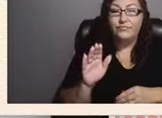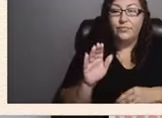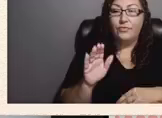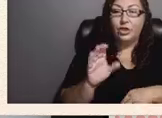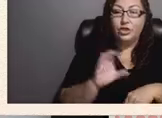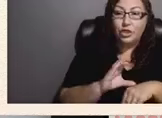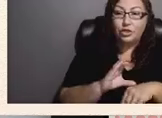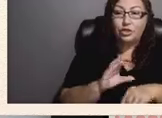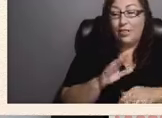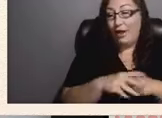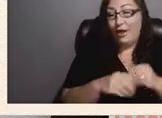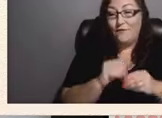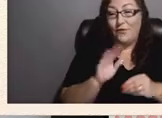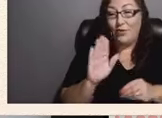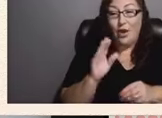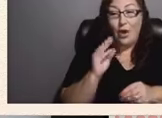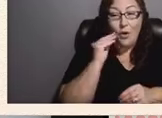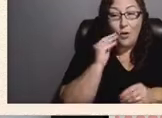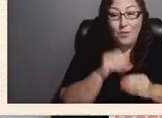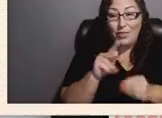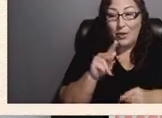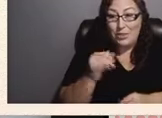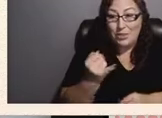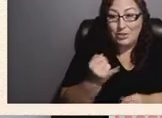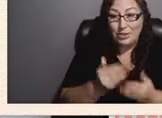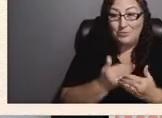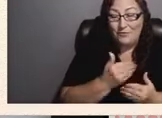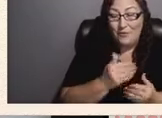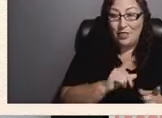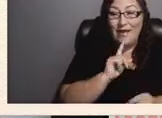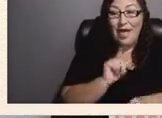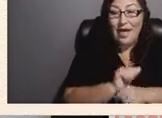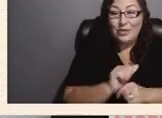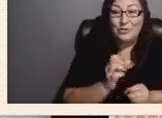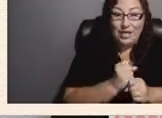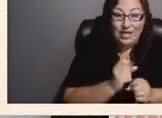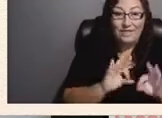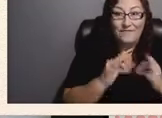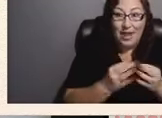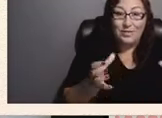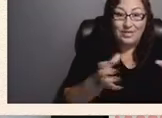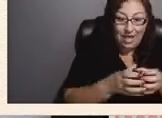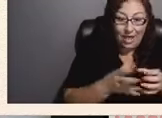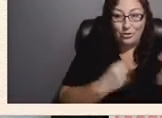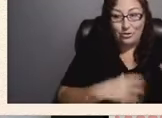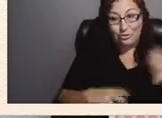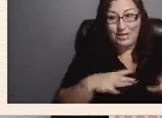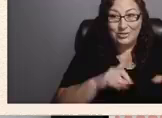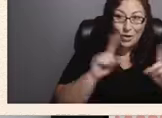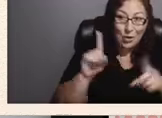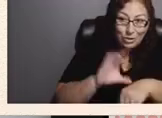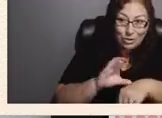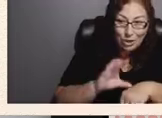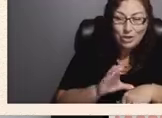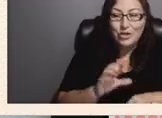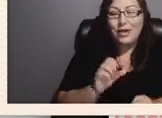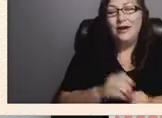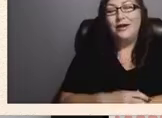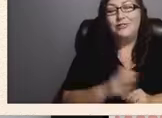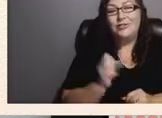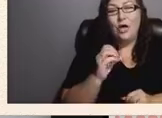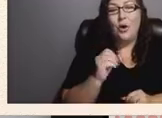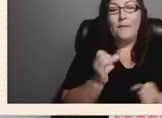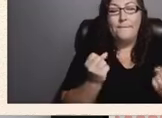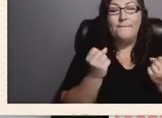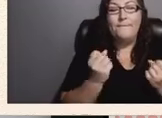PJs, you know, before they get the family together and dressed to come to church. And so many